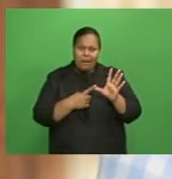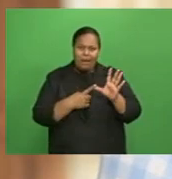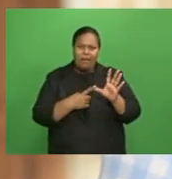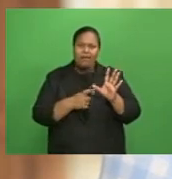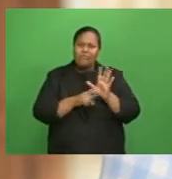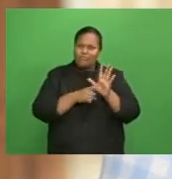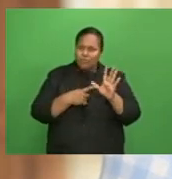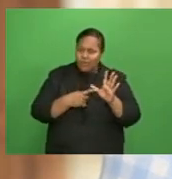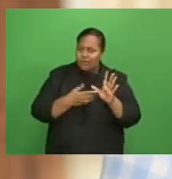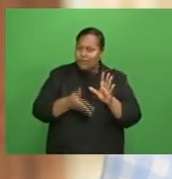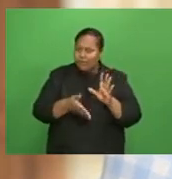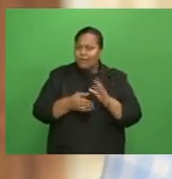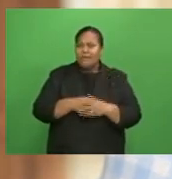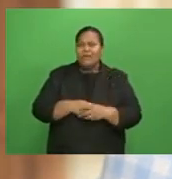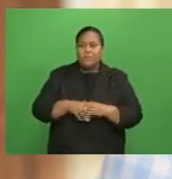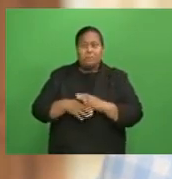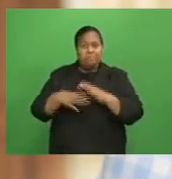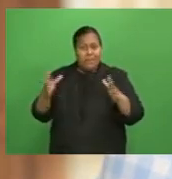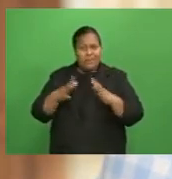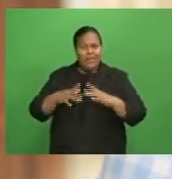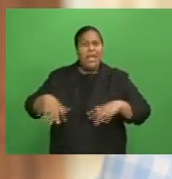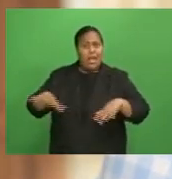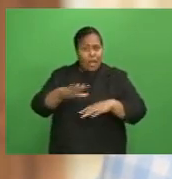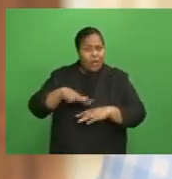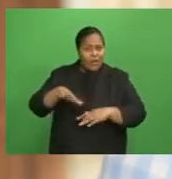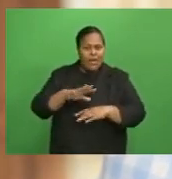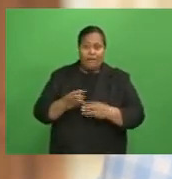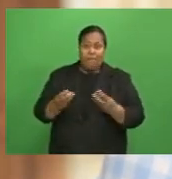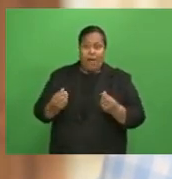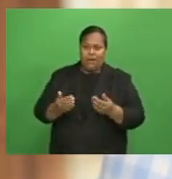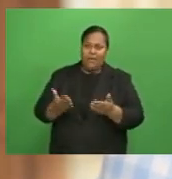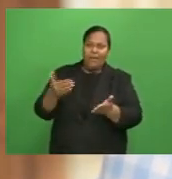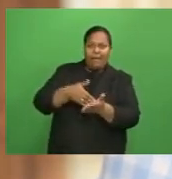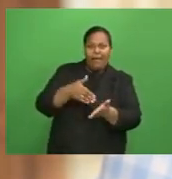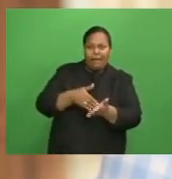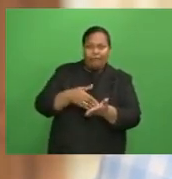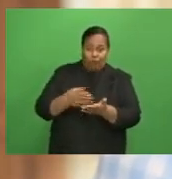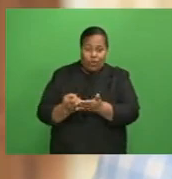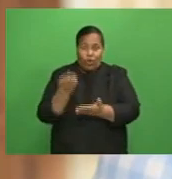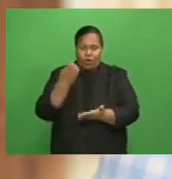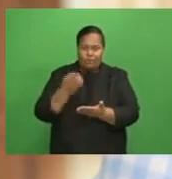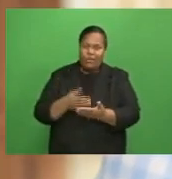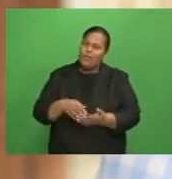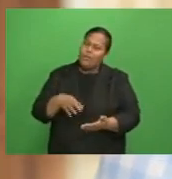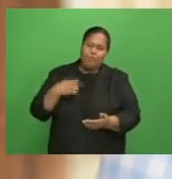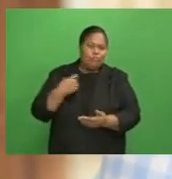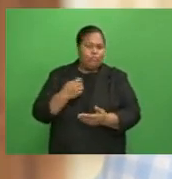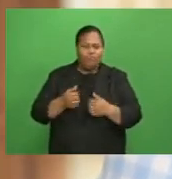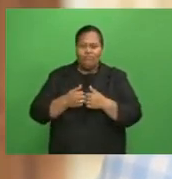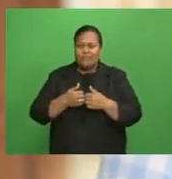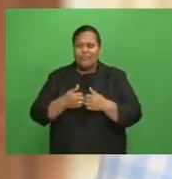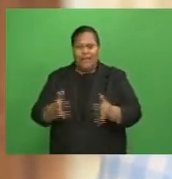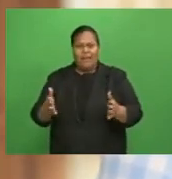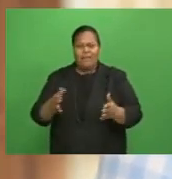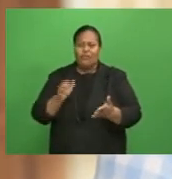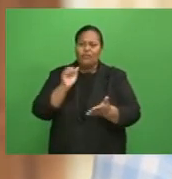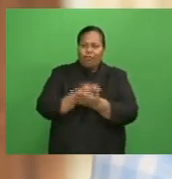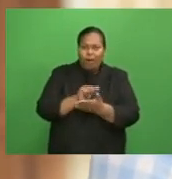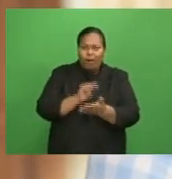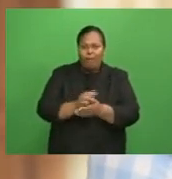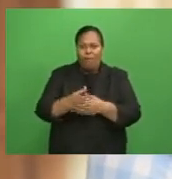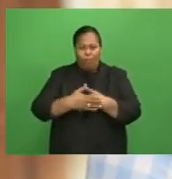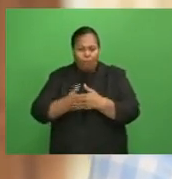and even in the bigger areas. When that money goes out into the system, you see an immediate impact. Activity starts, shopkeepers get